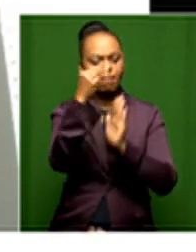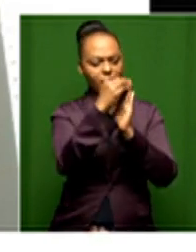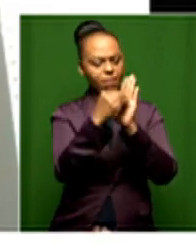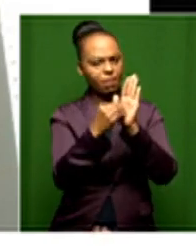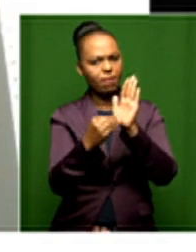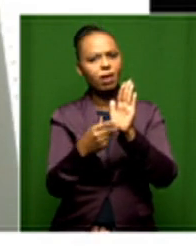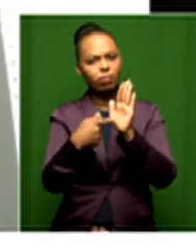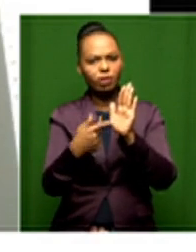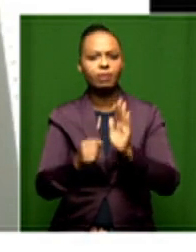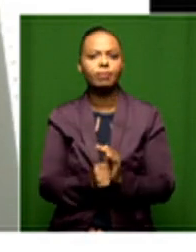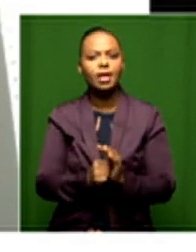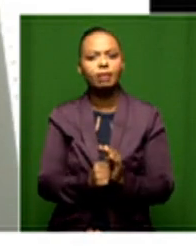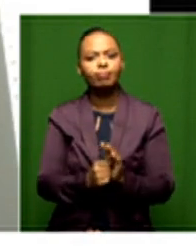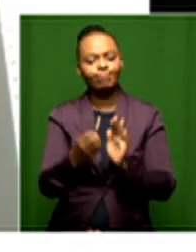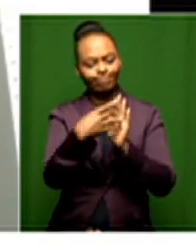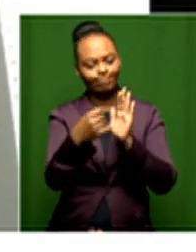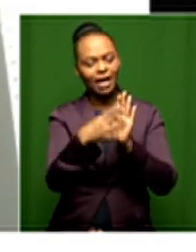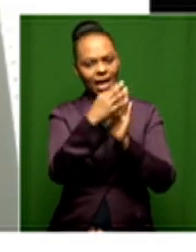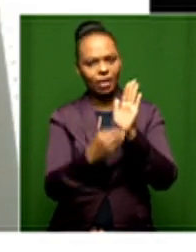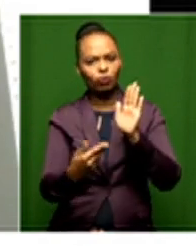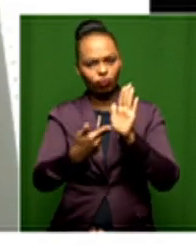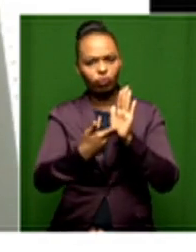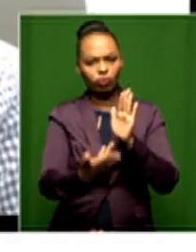that information that is at our disposal.